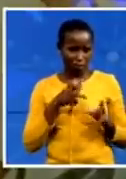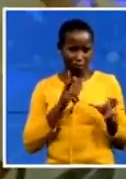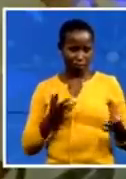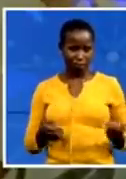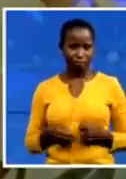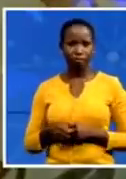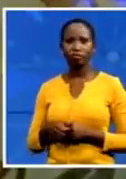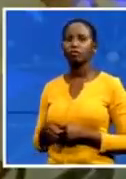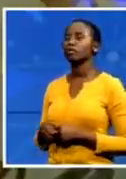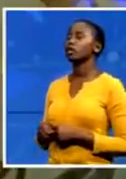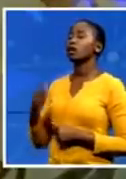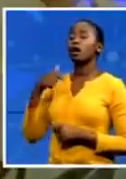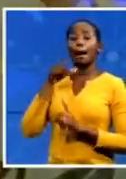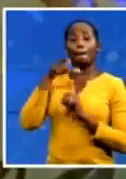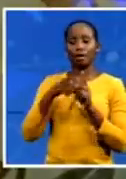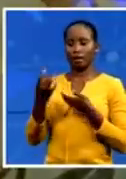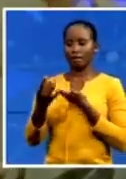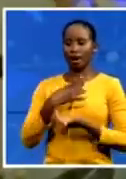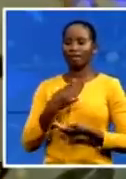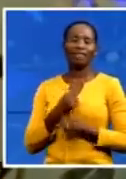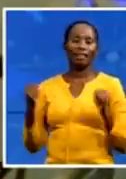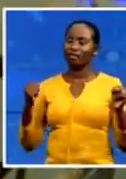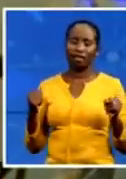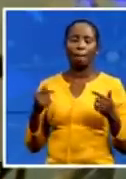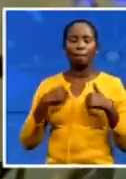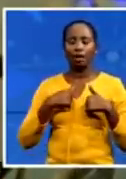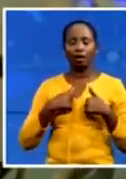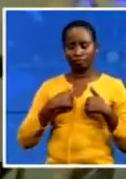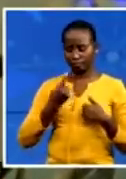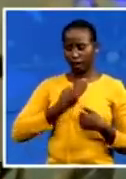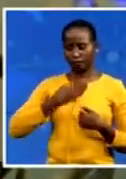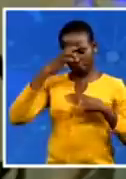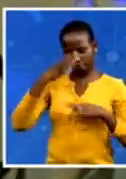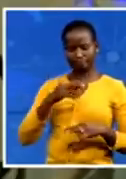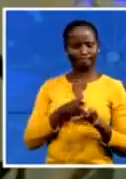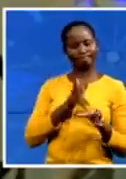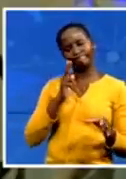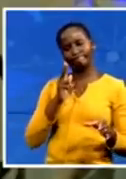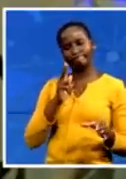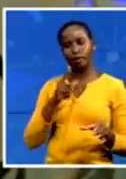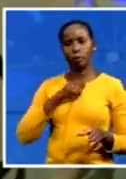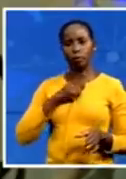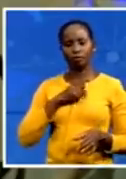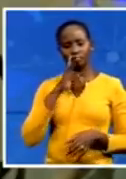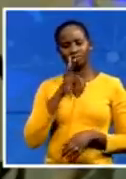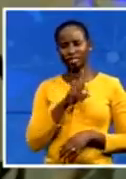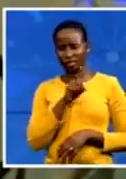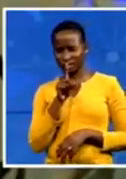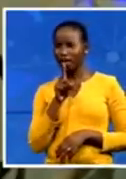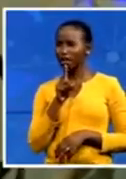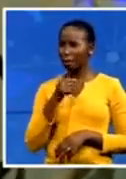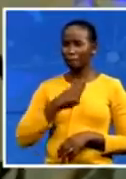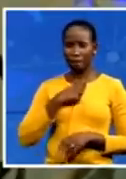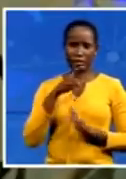that for my own personal growth and my own trajectory in terms of what I see as being the role that I play in the country, to step